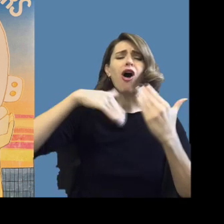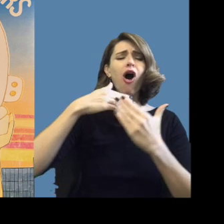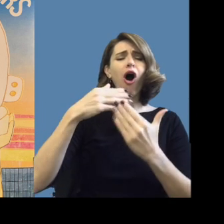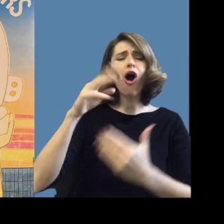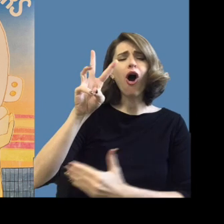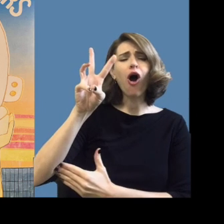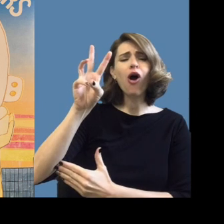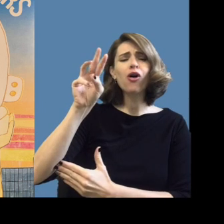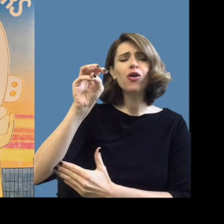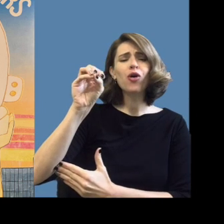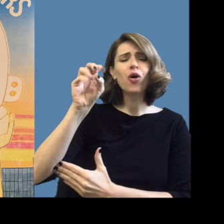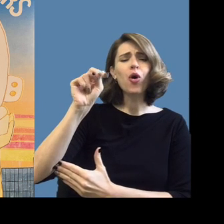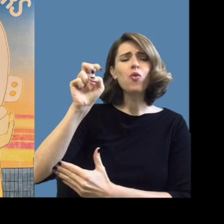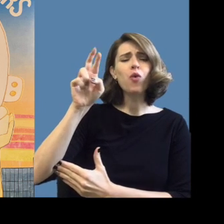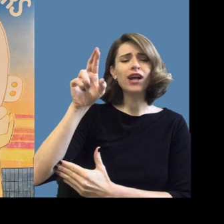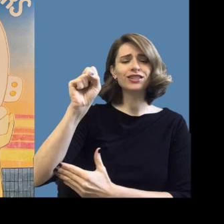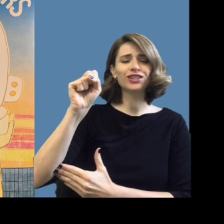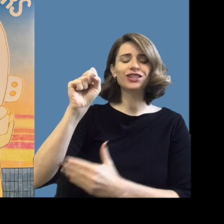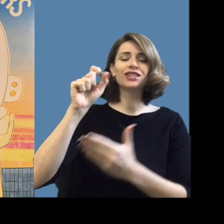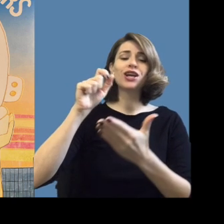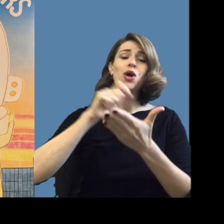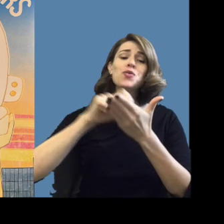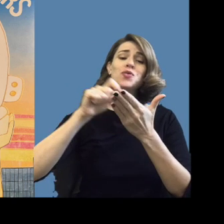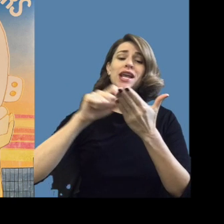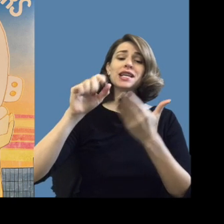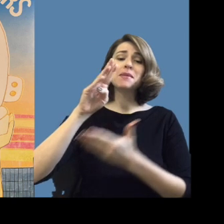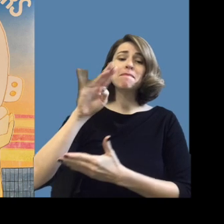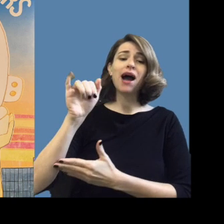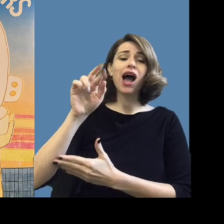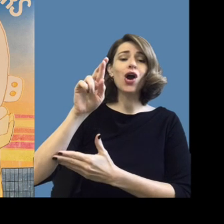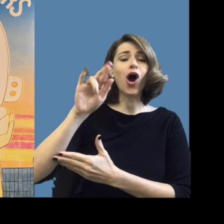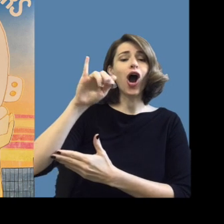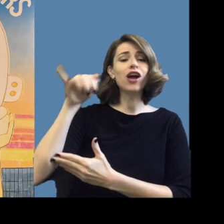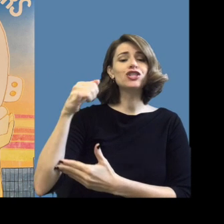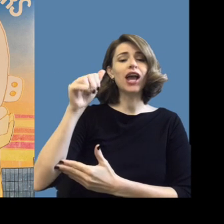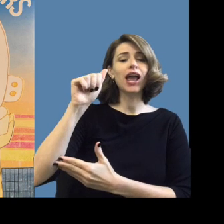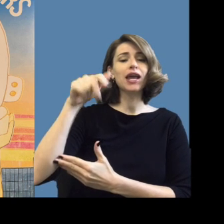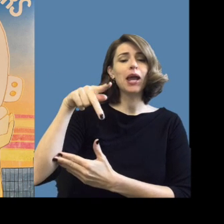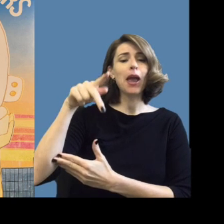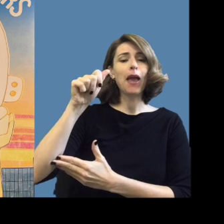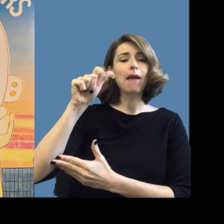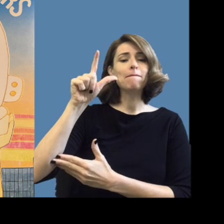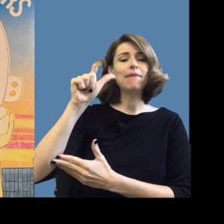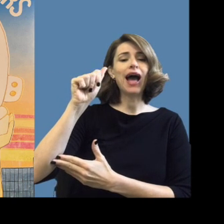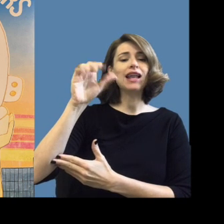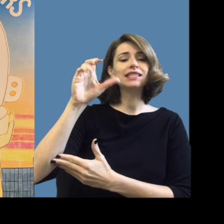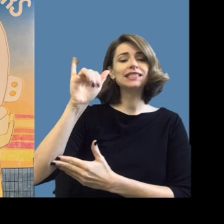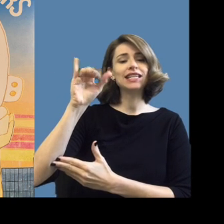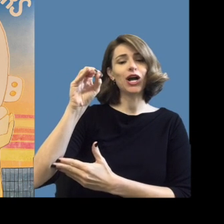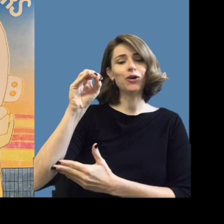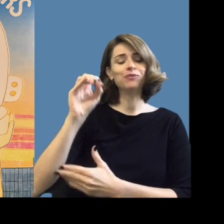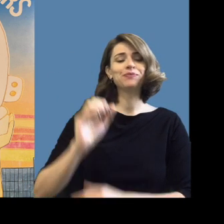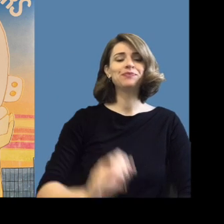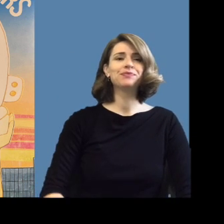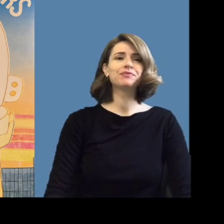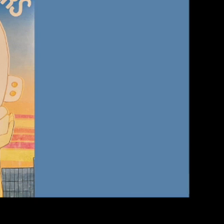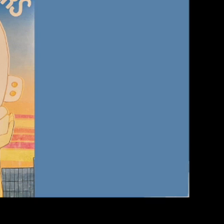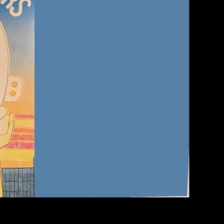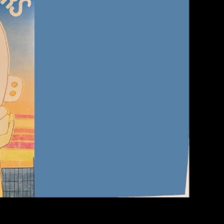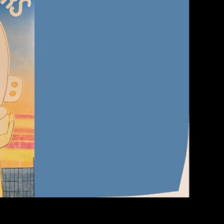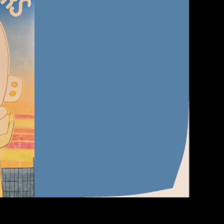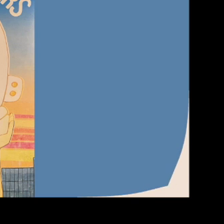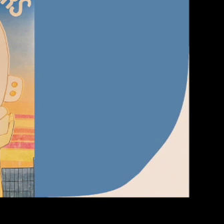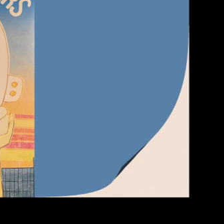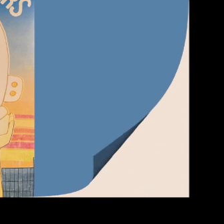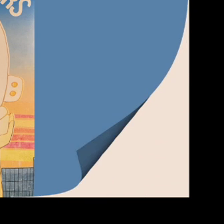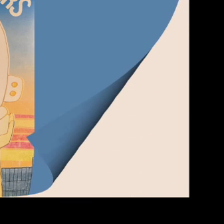were all wonders, written by R.J. Palacio.